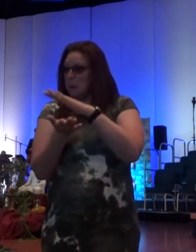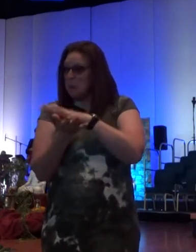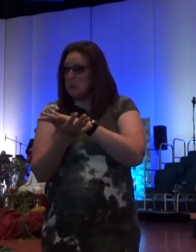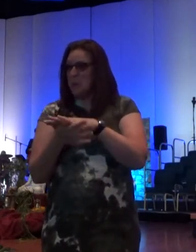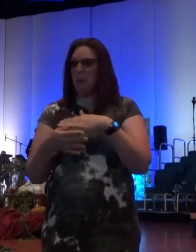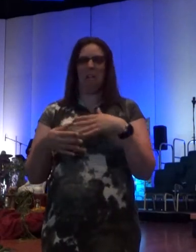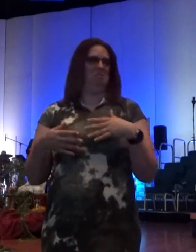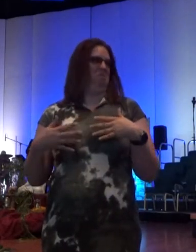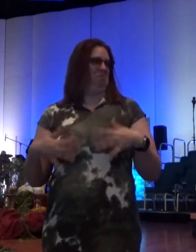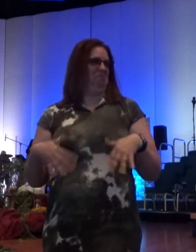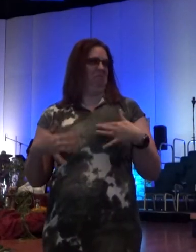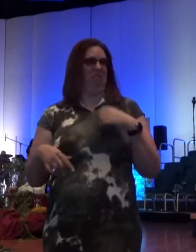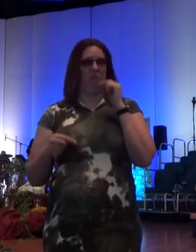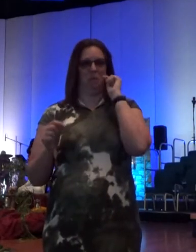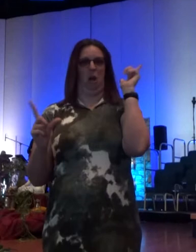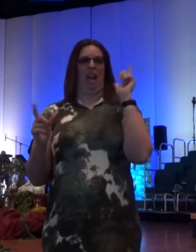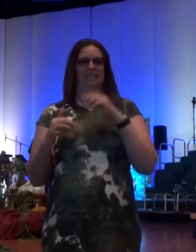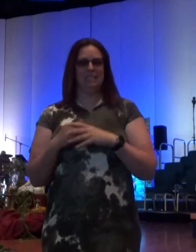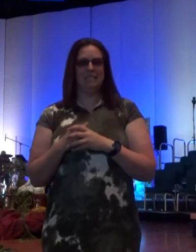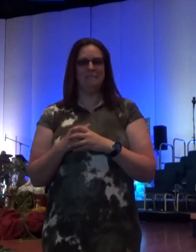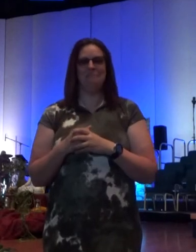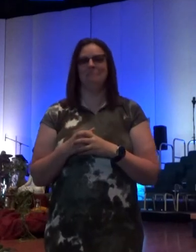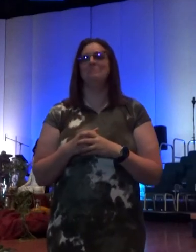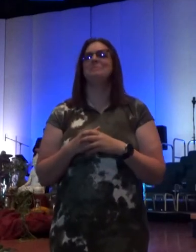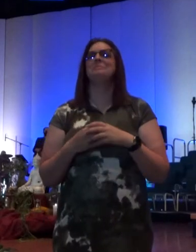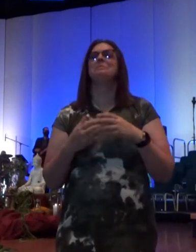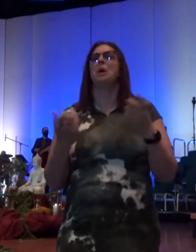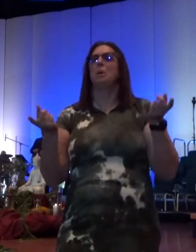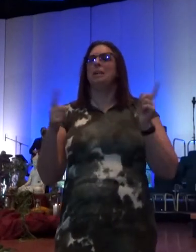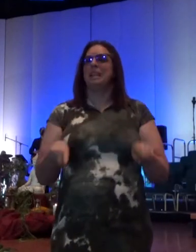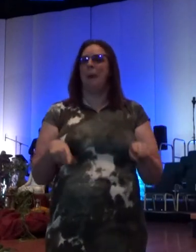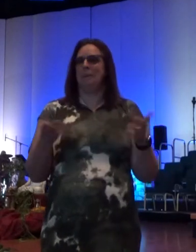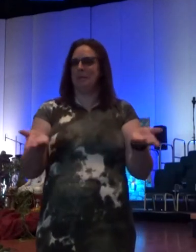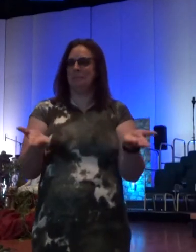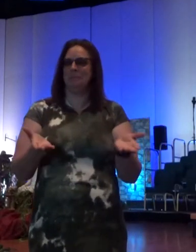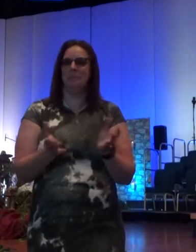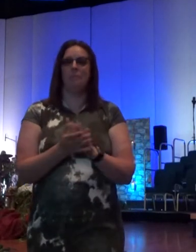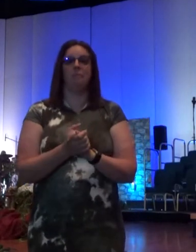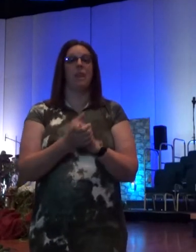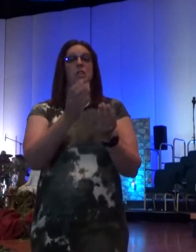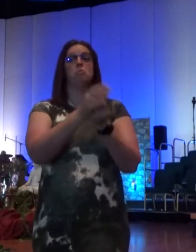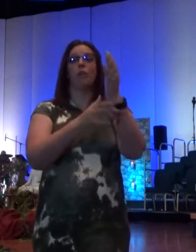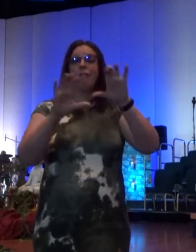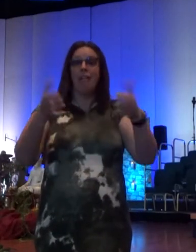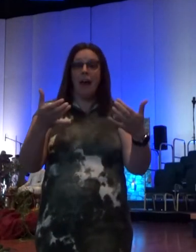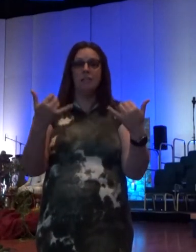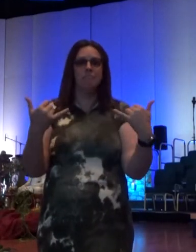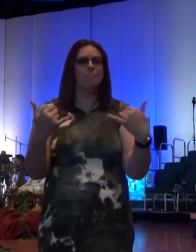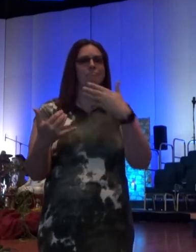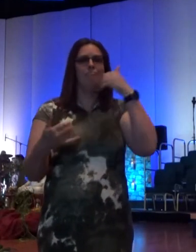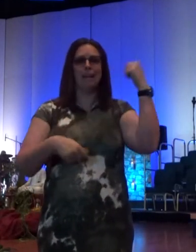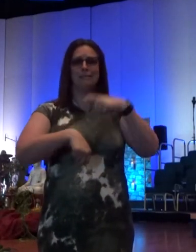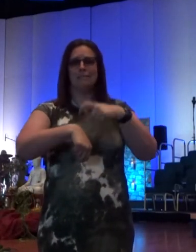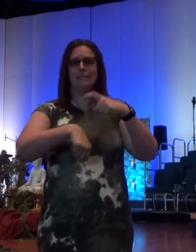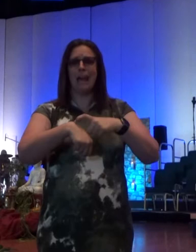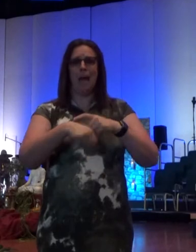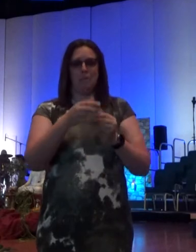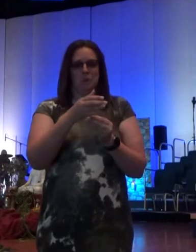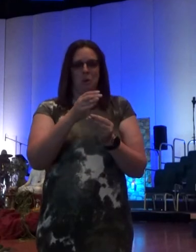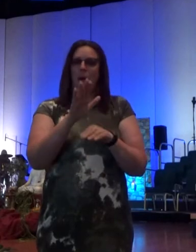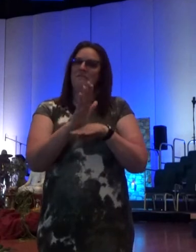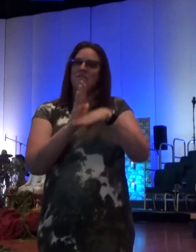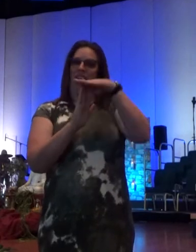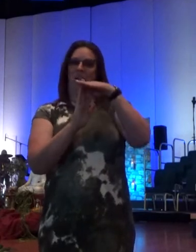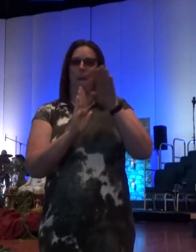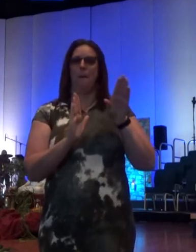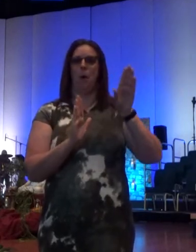up. Spring classes are coming up, and now is the best time to fill up your spiritual well and experience a deeper sense